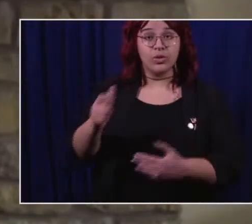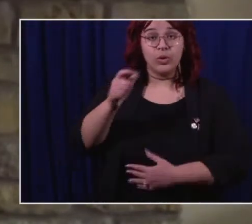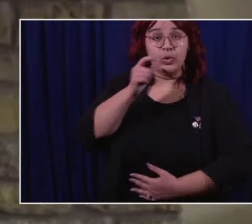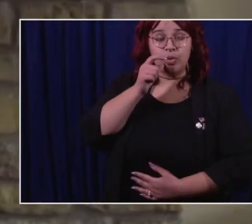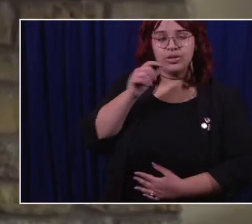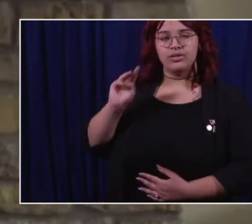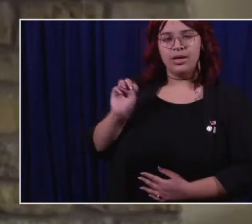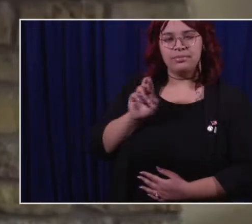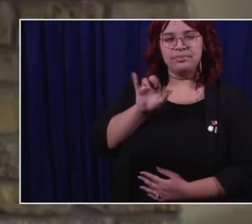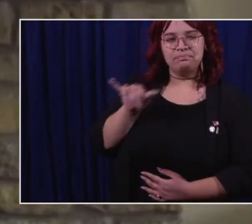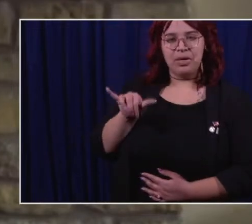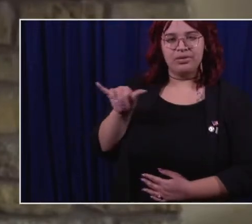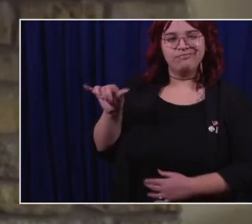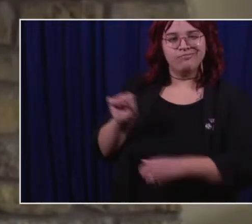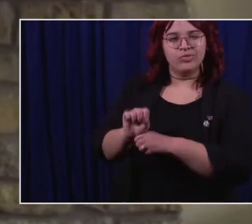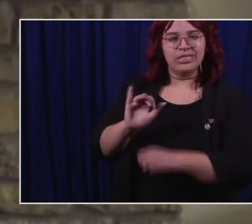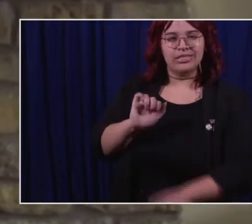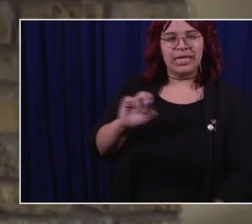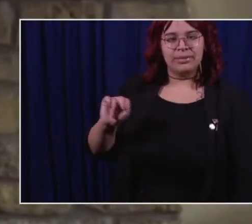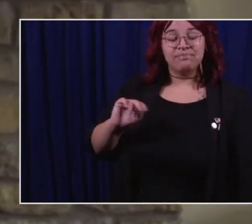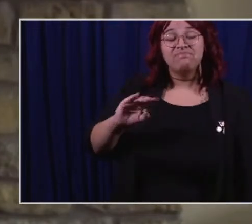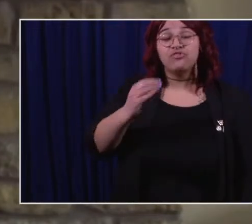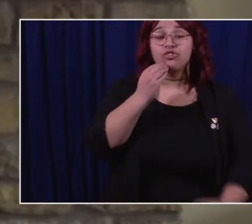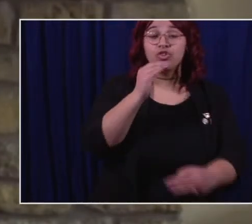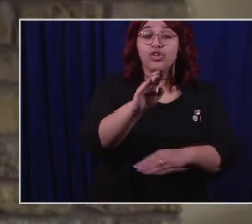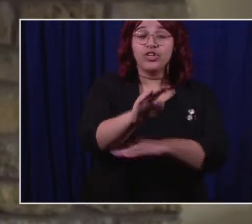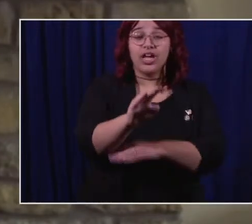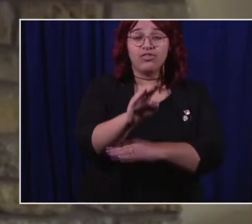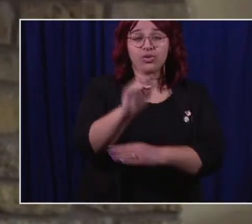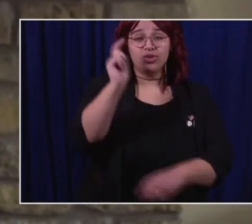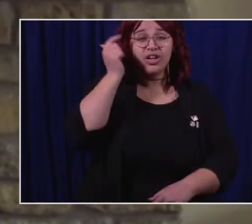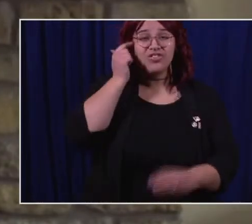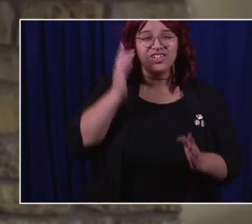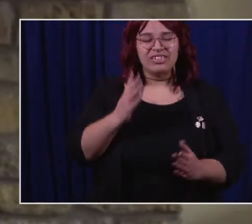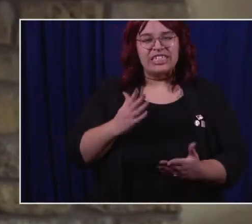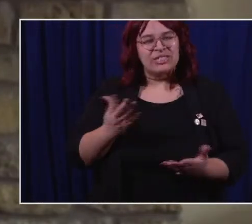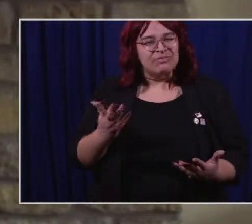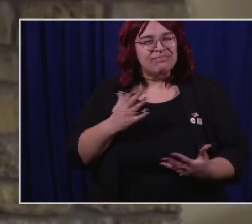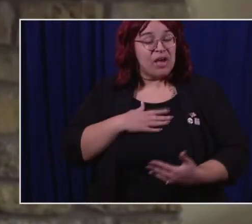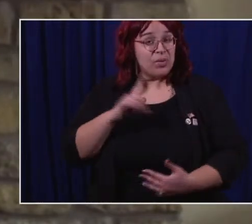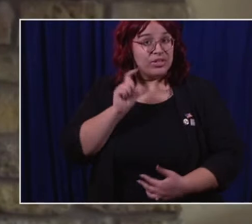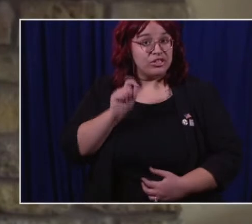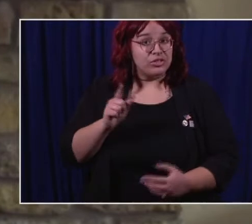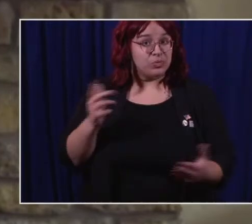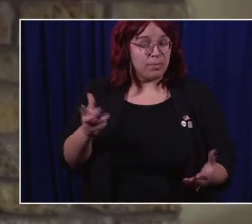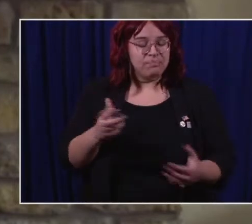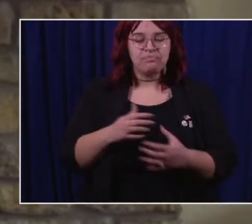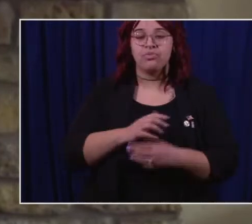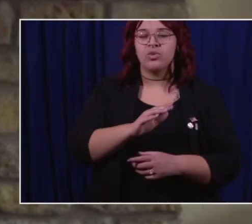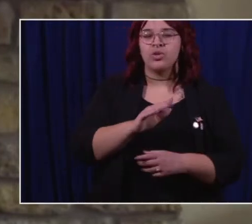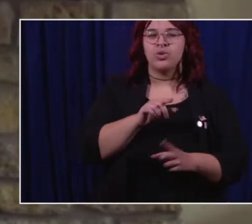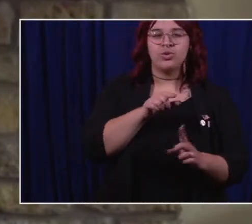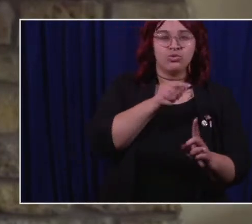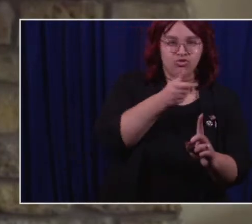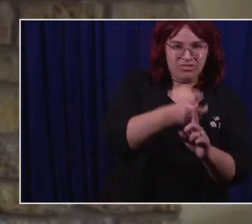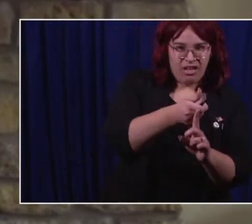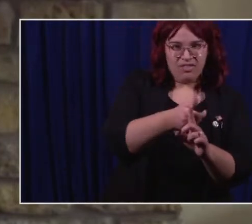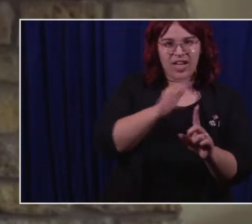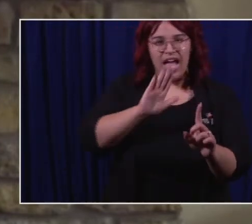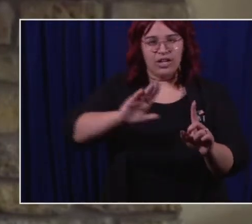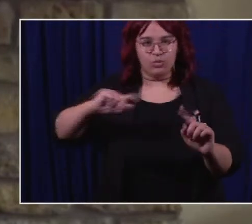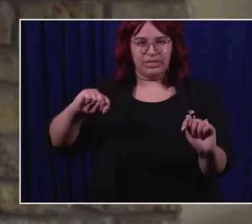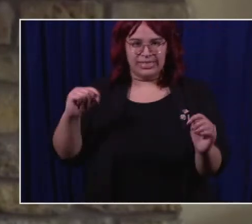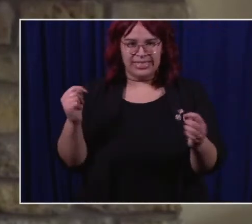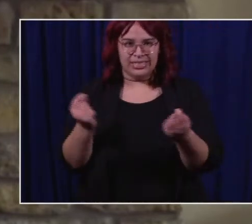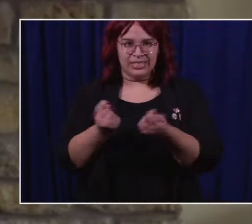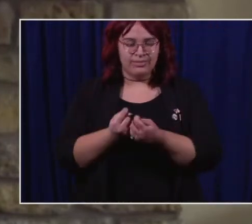Good afternoon, Governor. Afternoon. Good afternoon. Hey, my question is, what is you and your team's long-term plan to make it